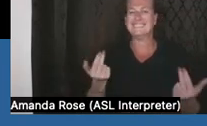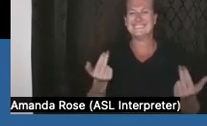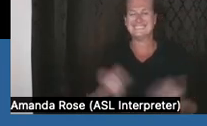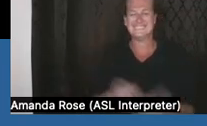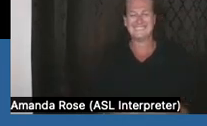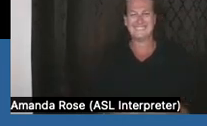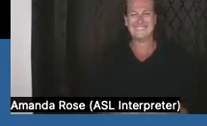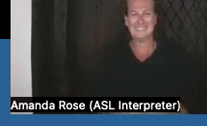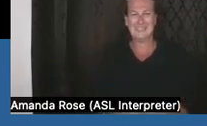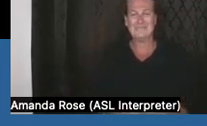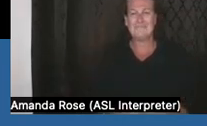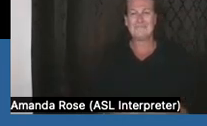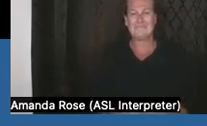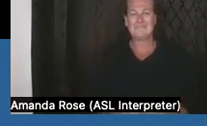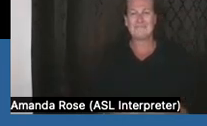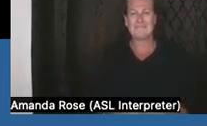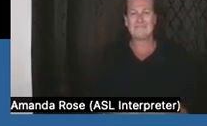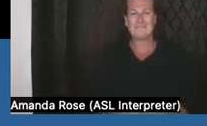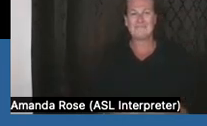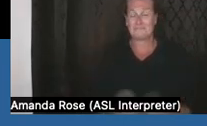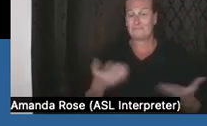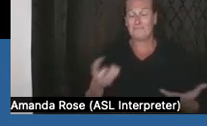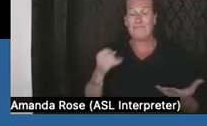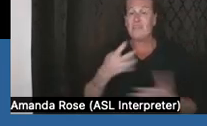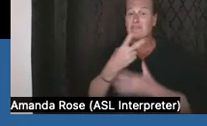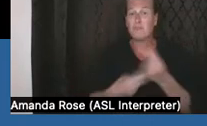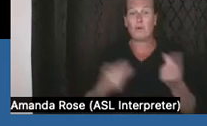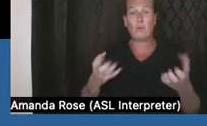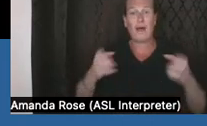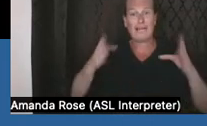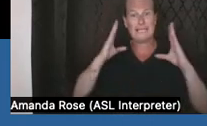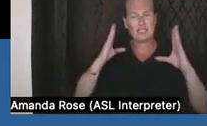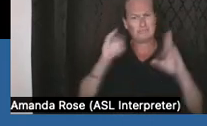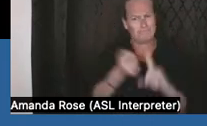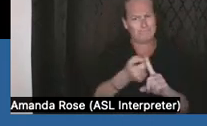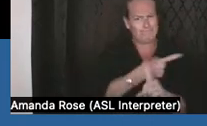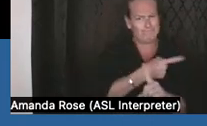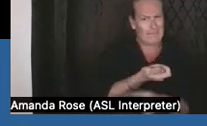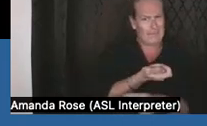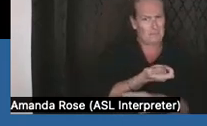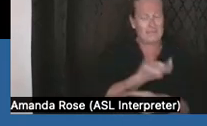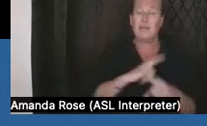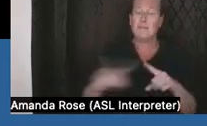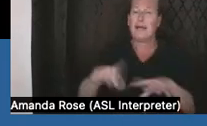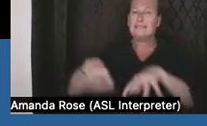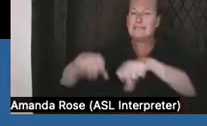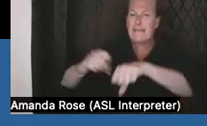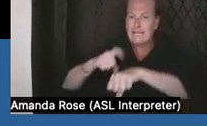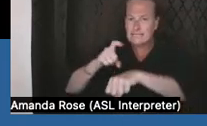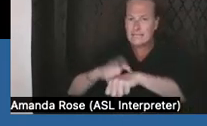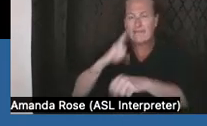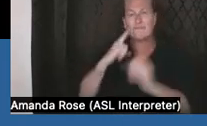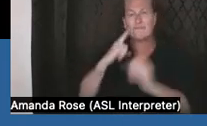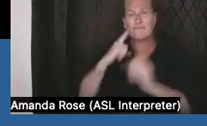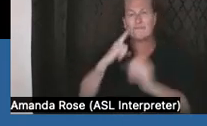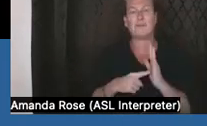And maybe that's something, if they're both looking for your attention, I know this is a bit off topic, but carving out that time, for example,